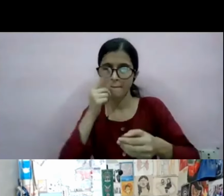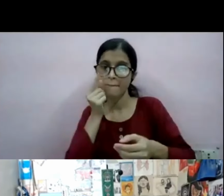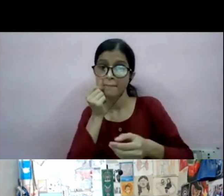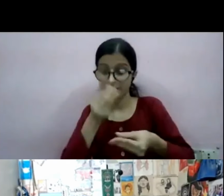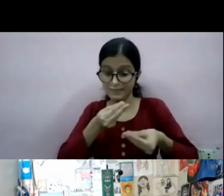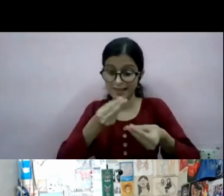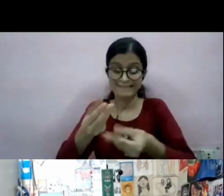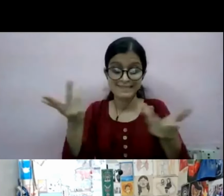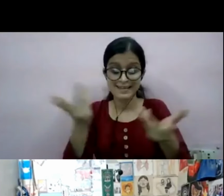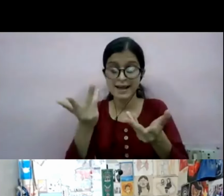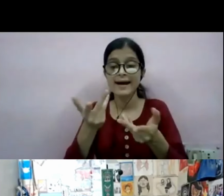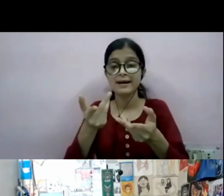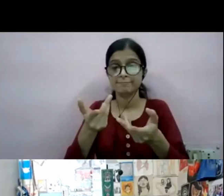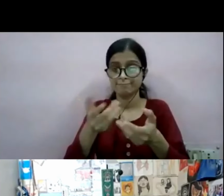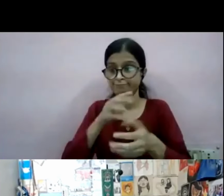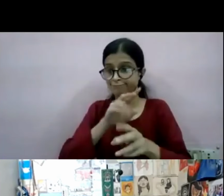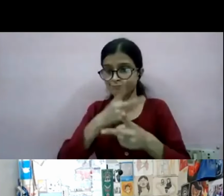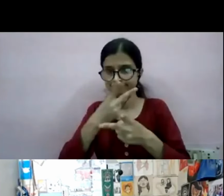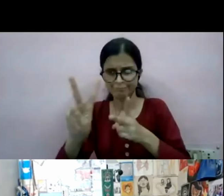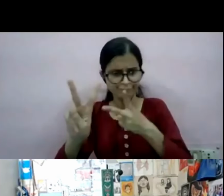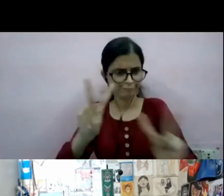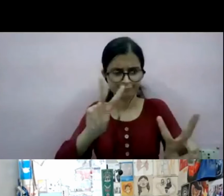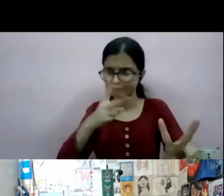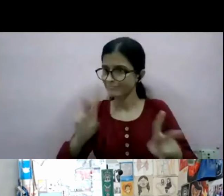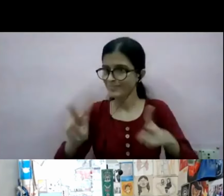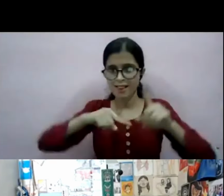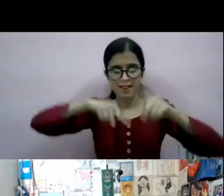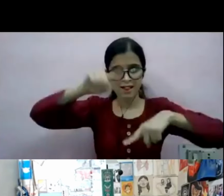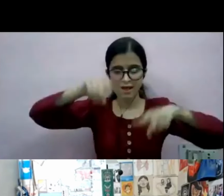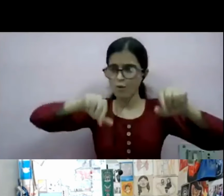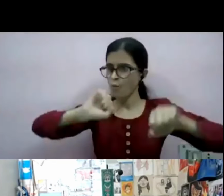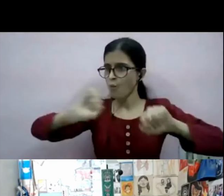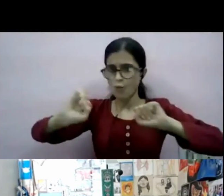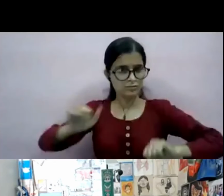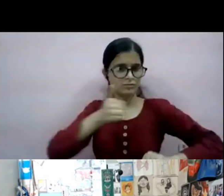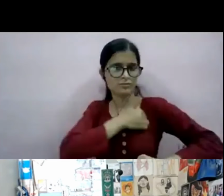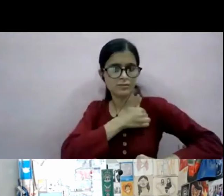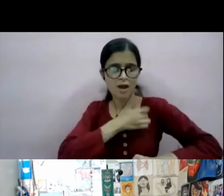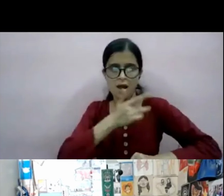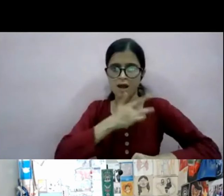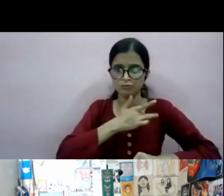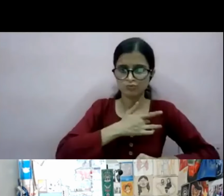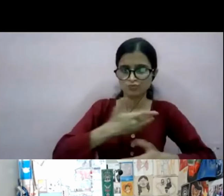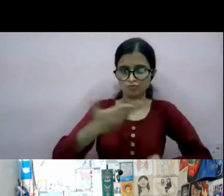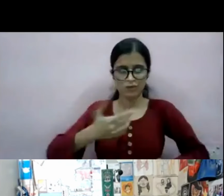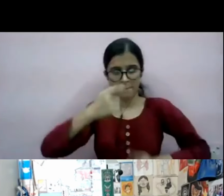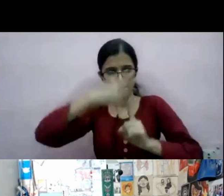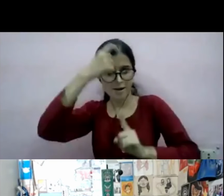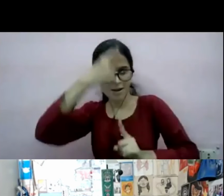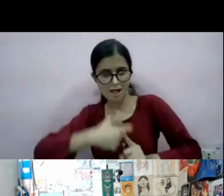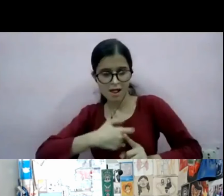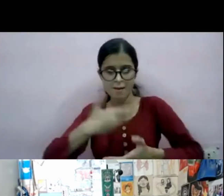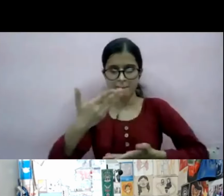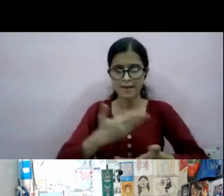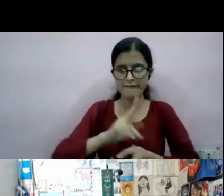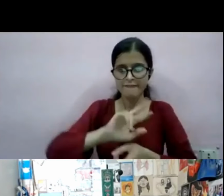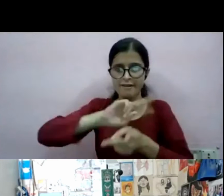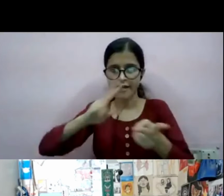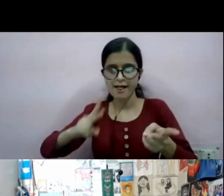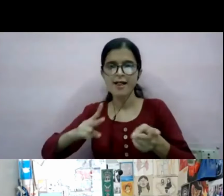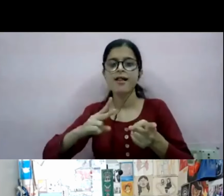ascribing to them of different abilities, attitudes, desires, personality traits,